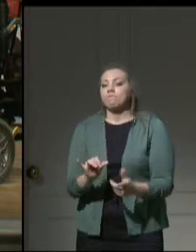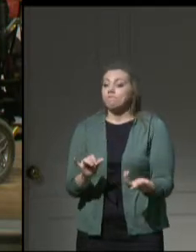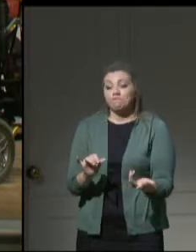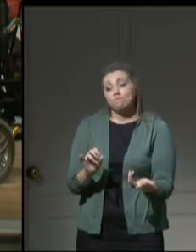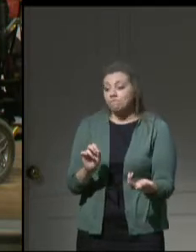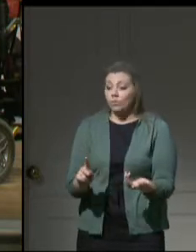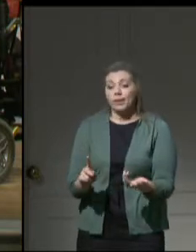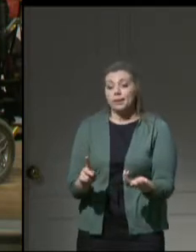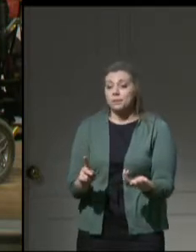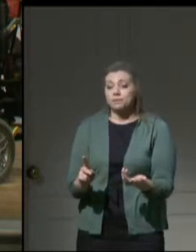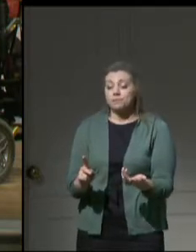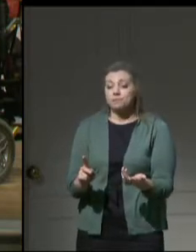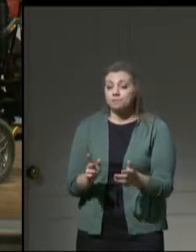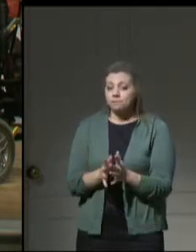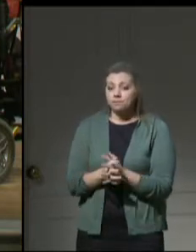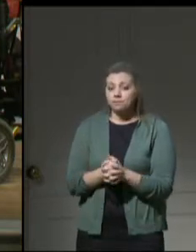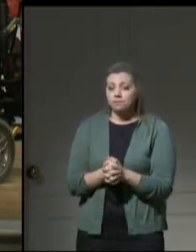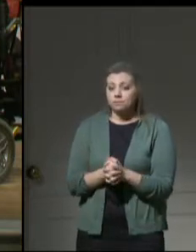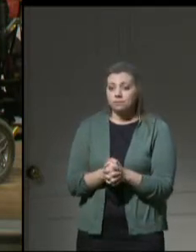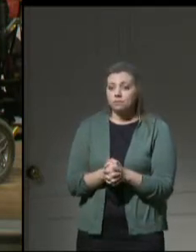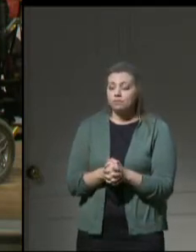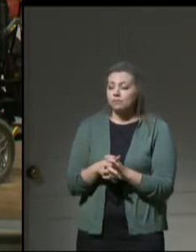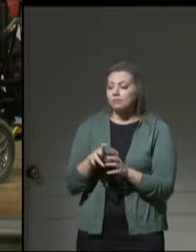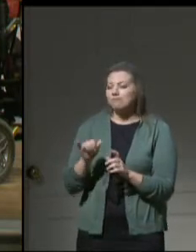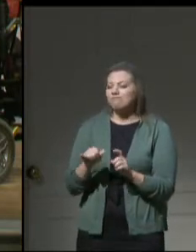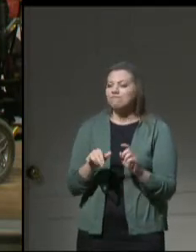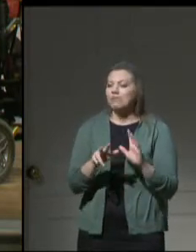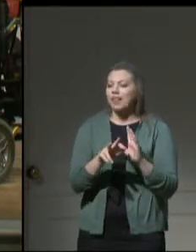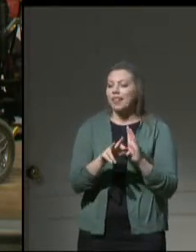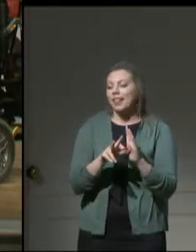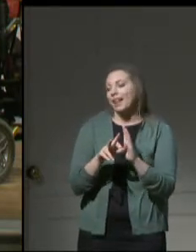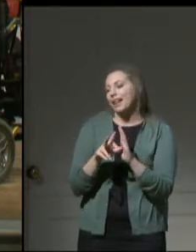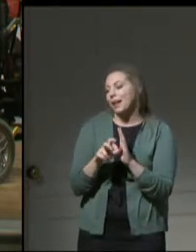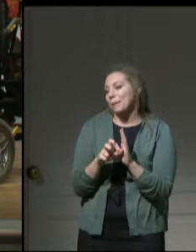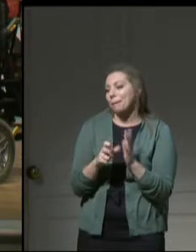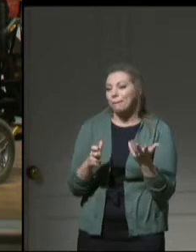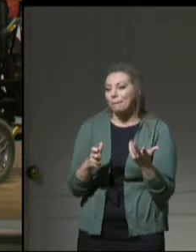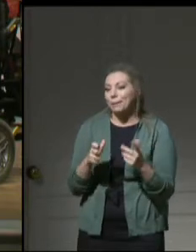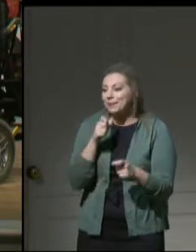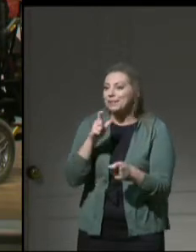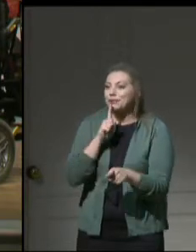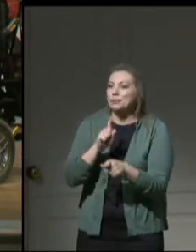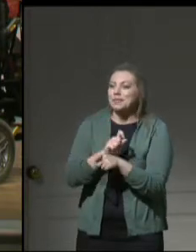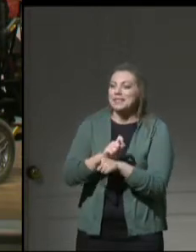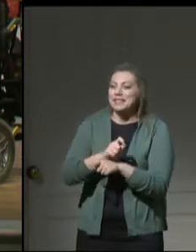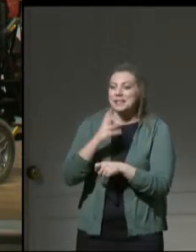was, it's a copycat. It's not the actual experience itself.